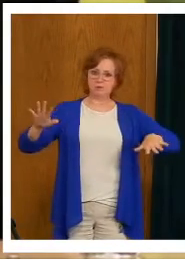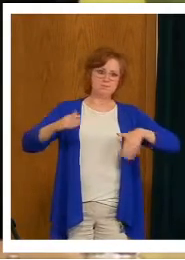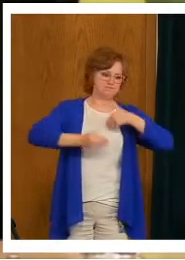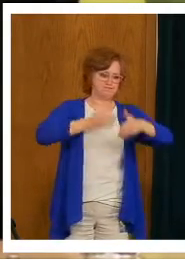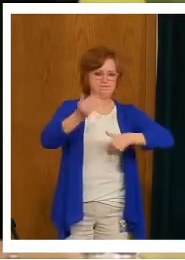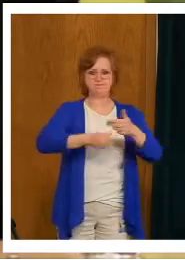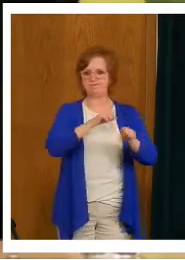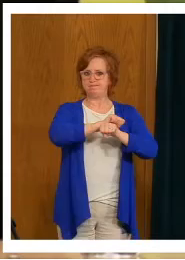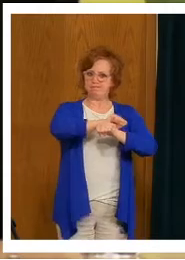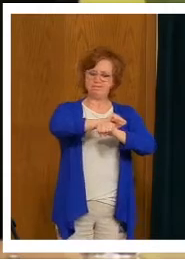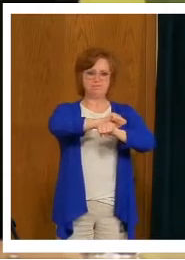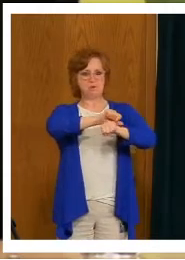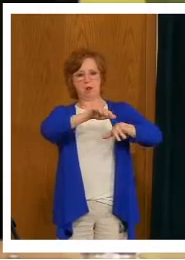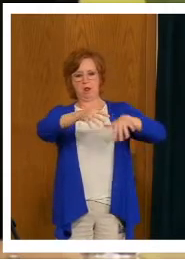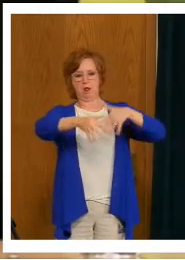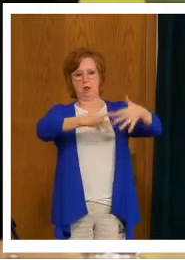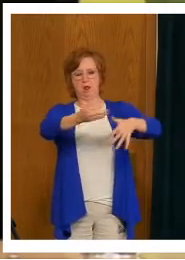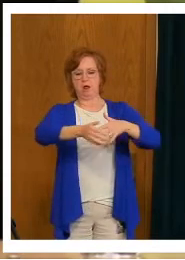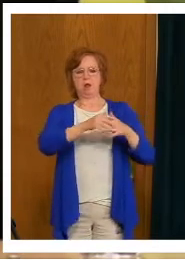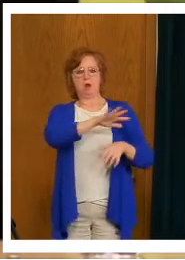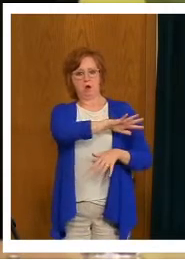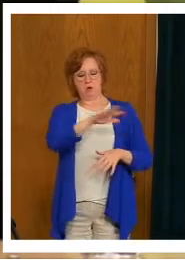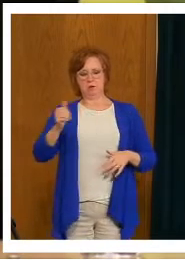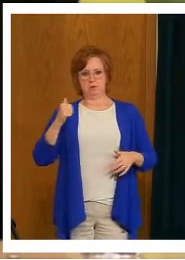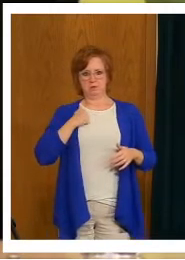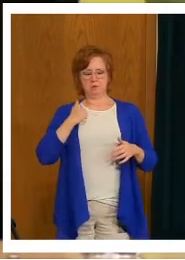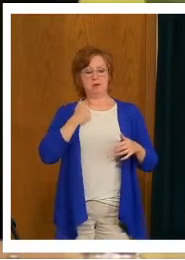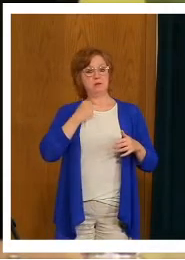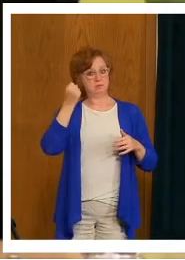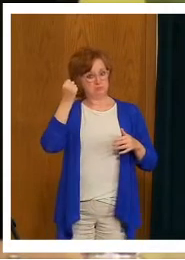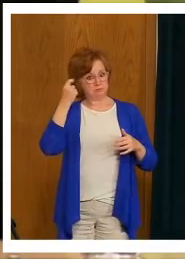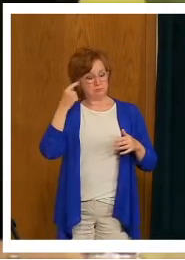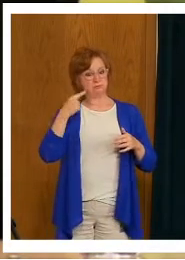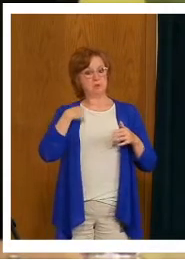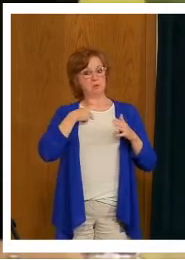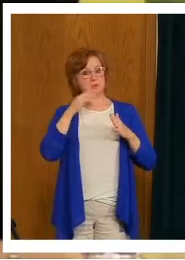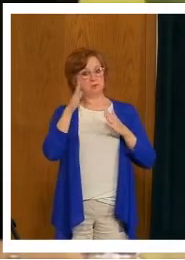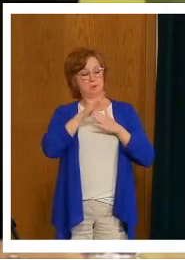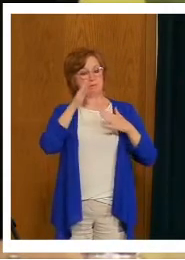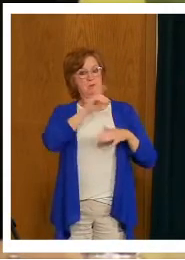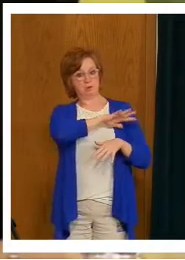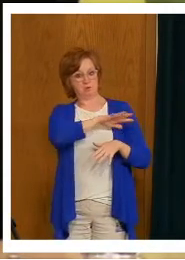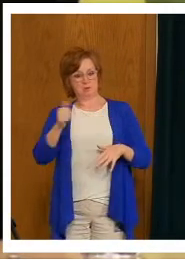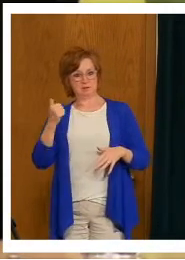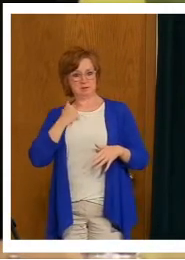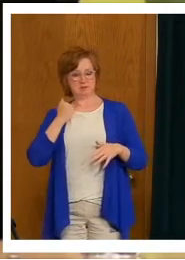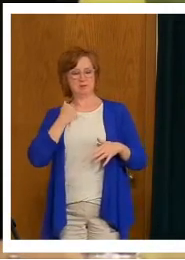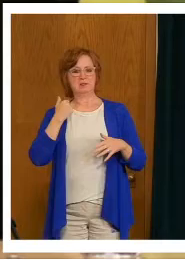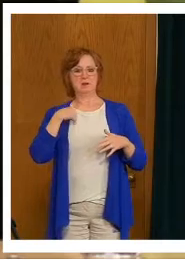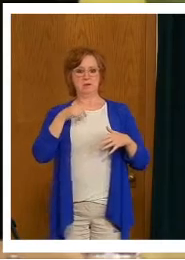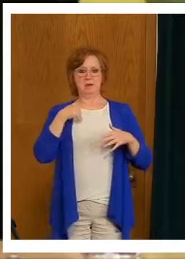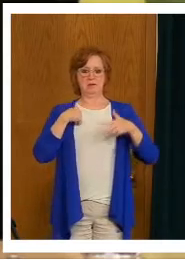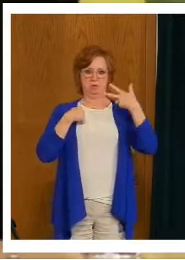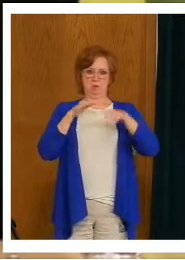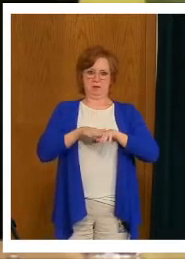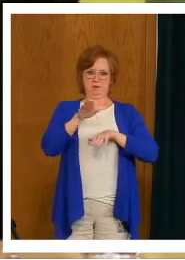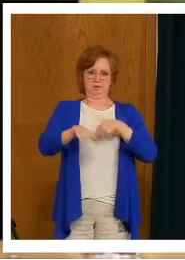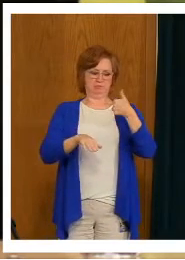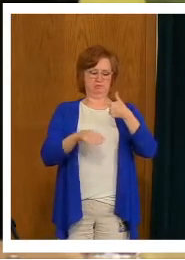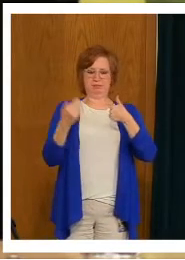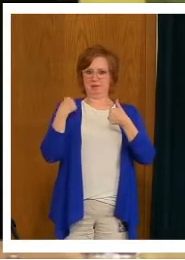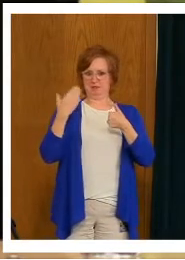what will help lead us through the 3 steps of our reopening roadmap. On Sunday, we reached our first reopening